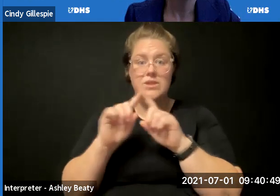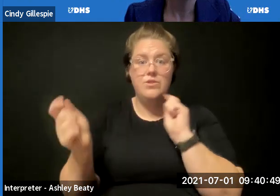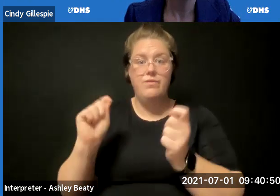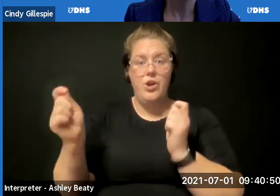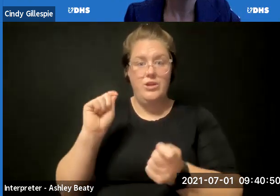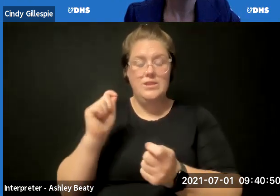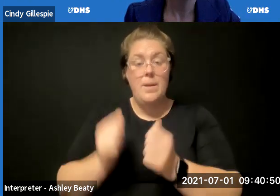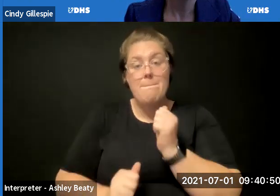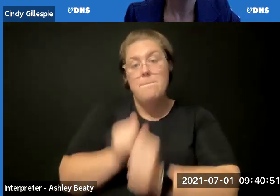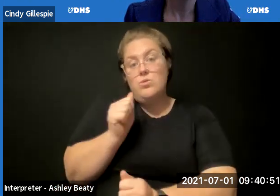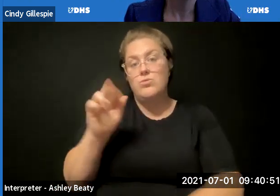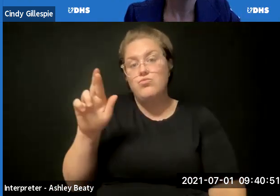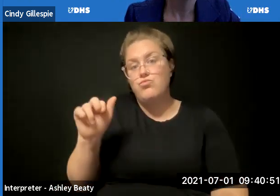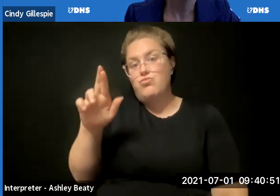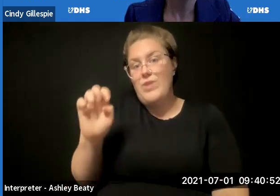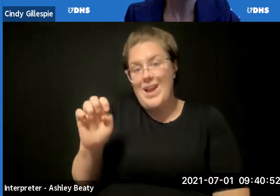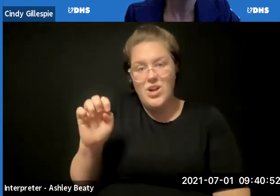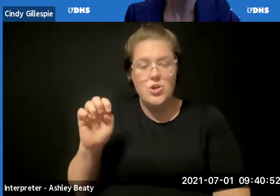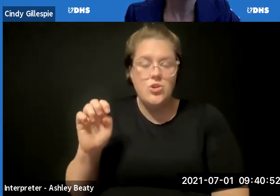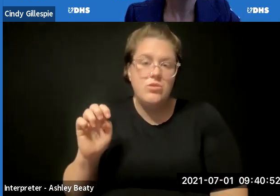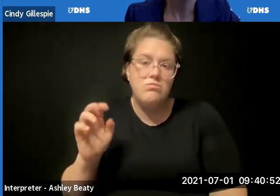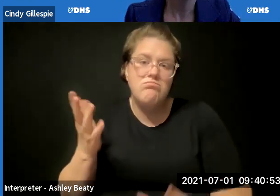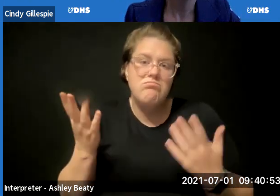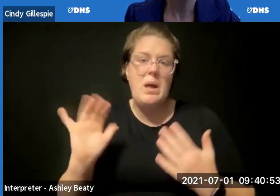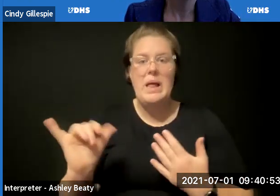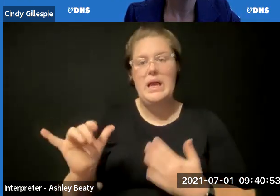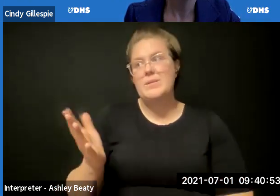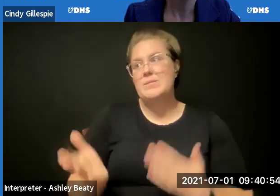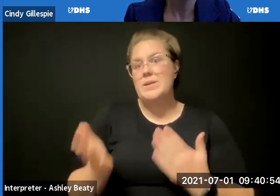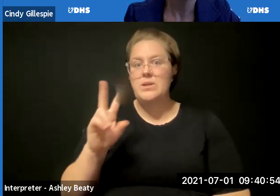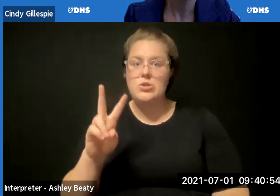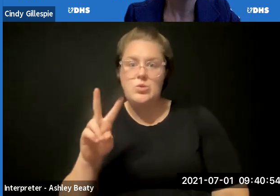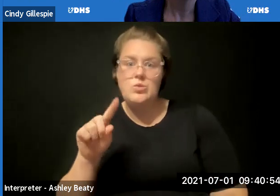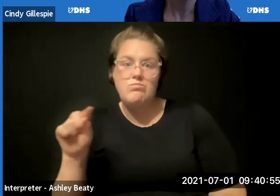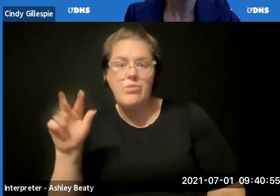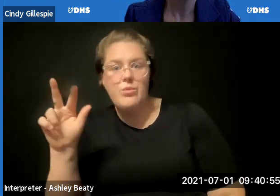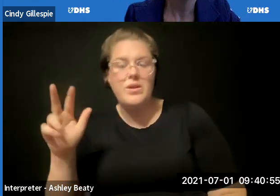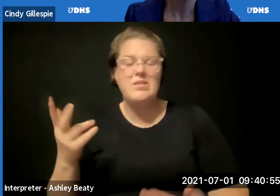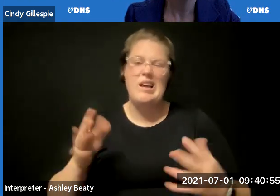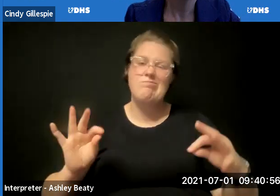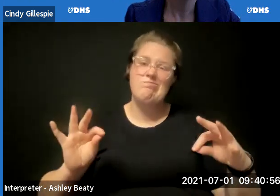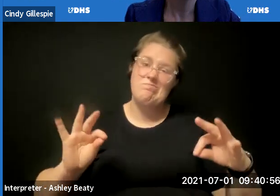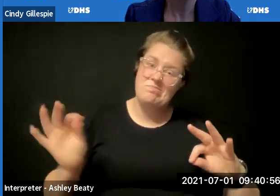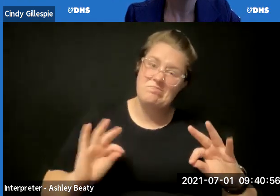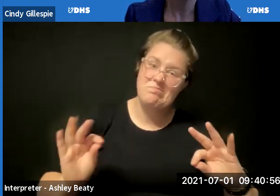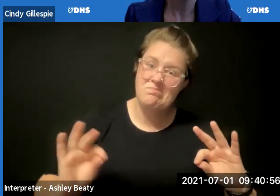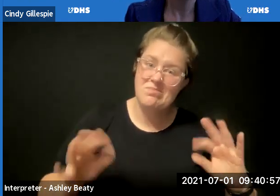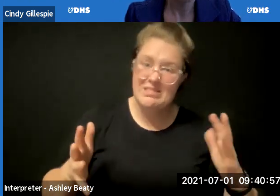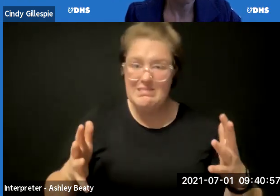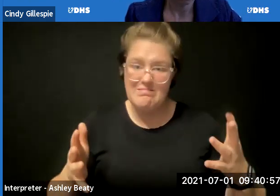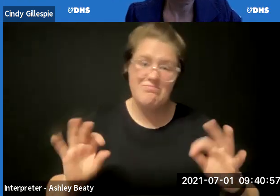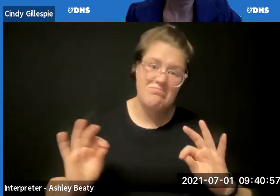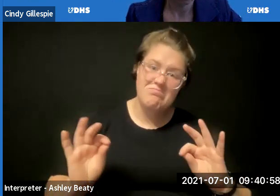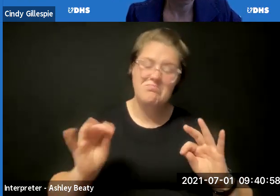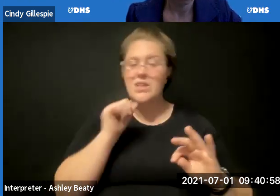rare individual circumstances, or 2 or 3 that aren't really that I'll call it that big of a deal, because they aren't very prevalent in